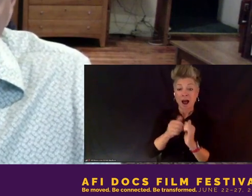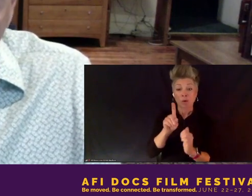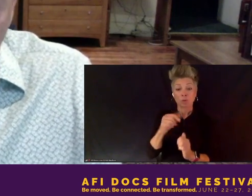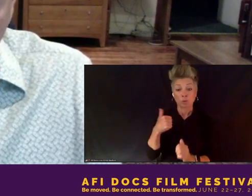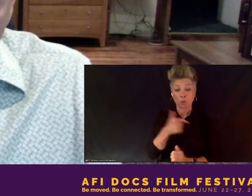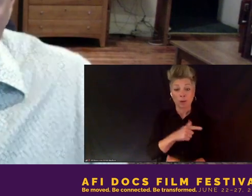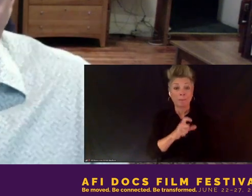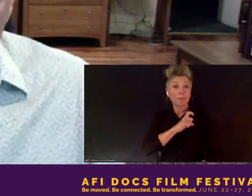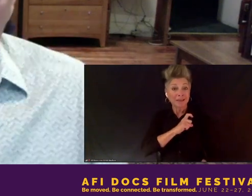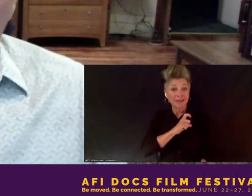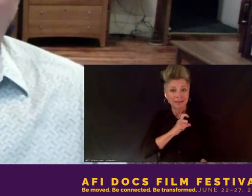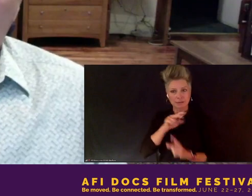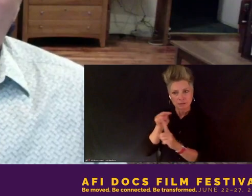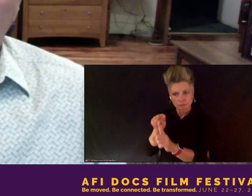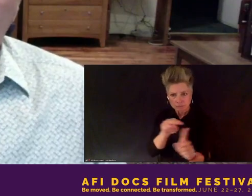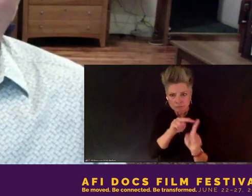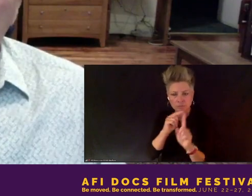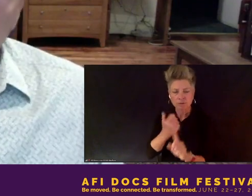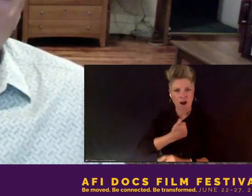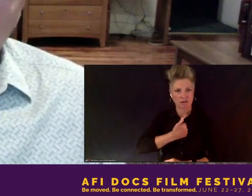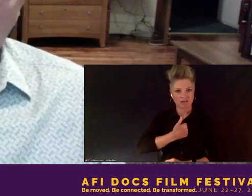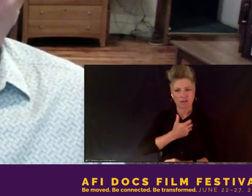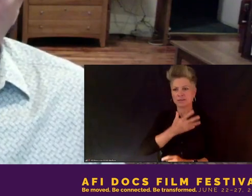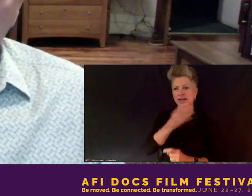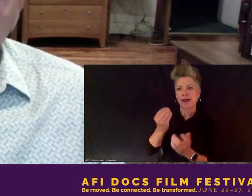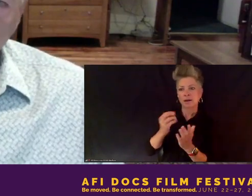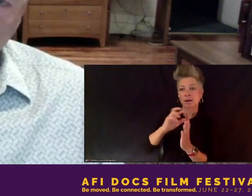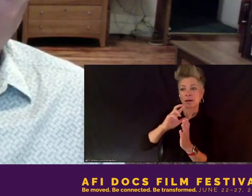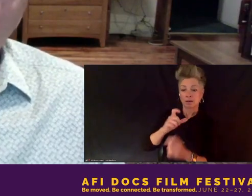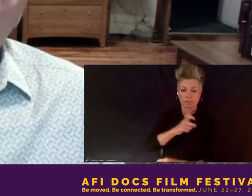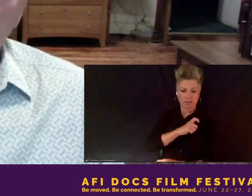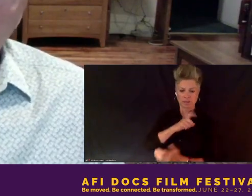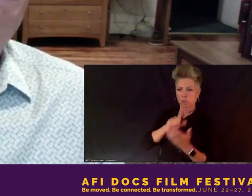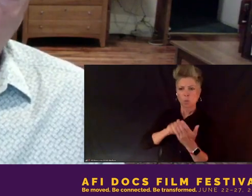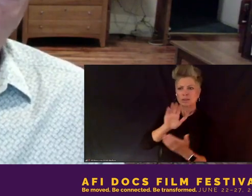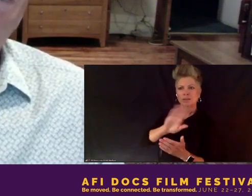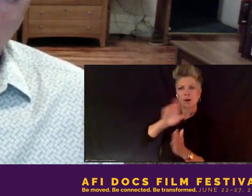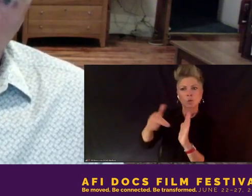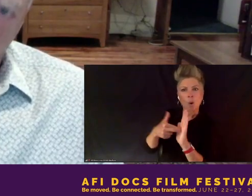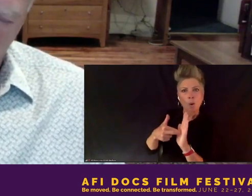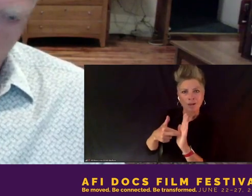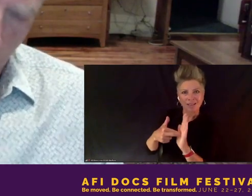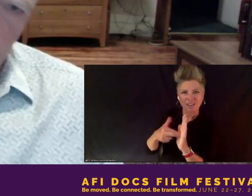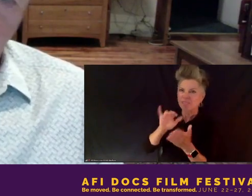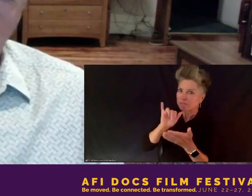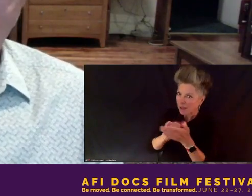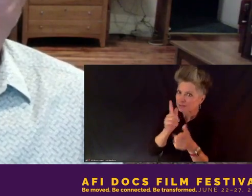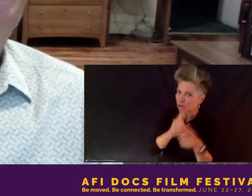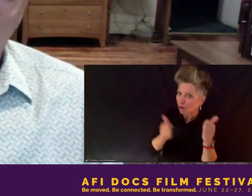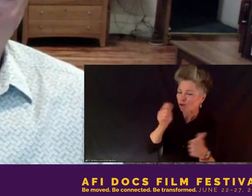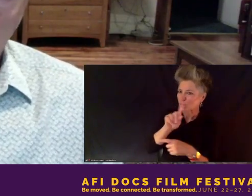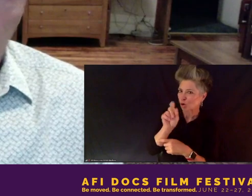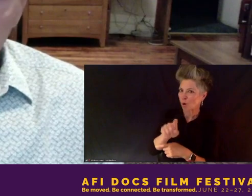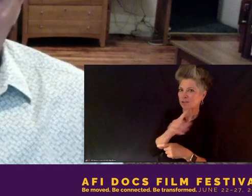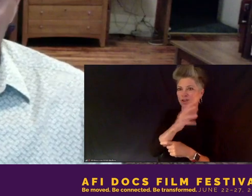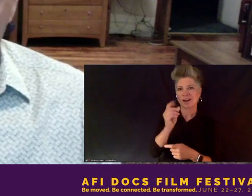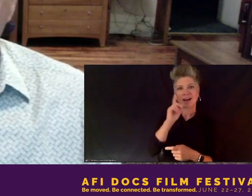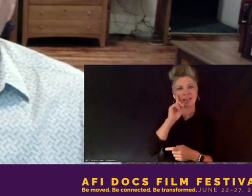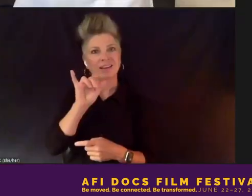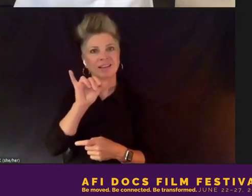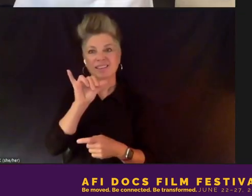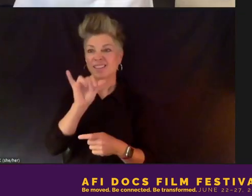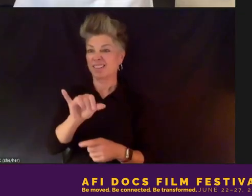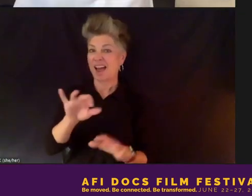police is. So I think it required a certain stylization, which, you know, Sonia, think, pulled off.